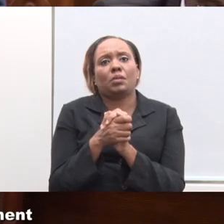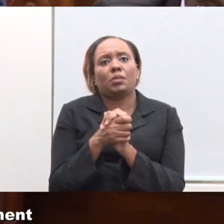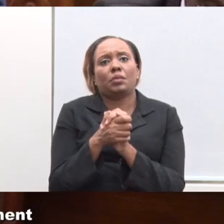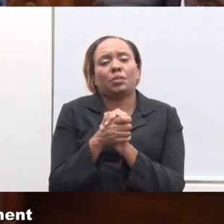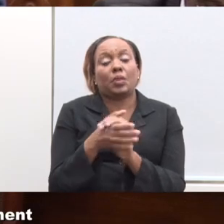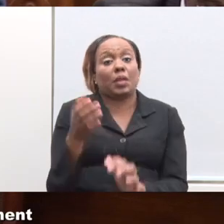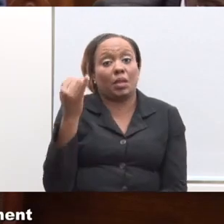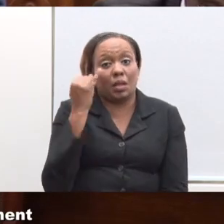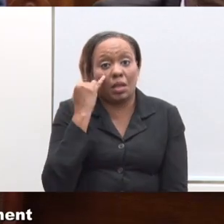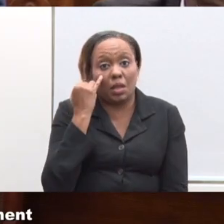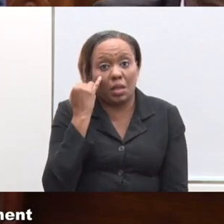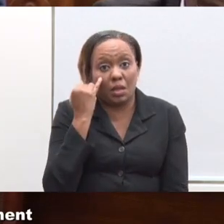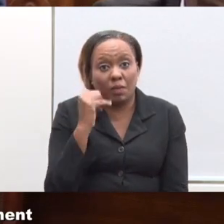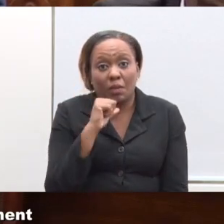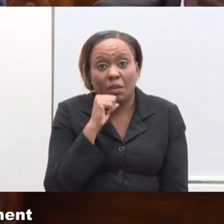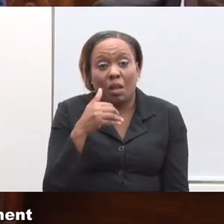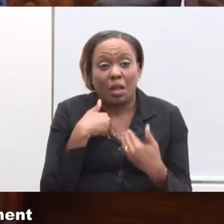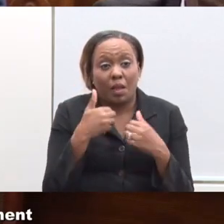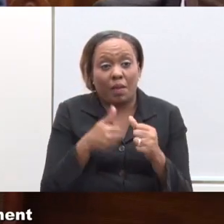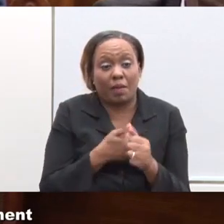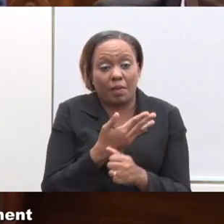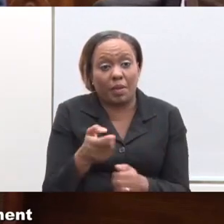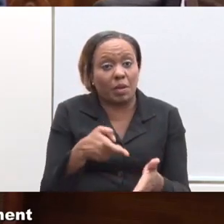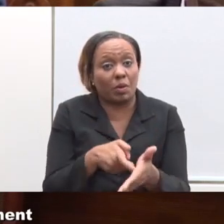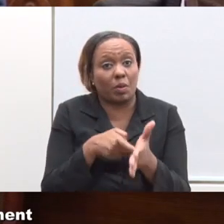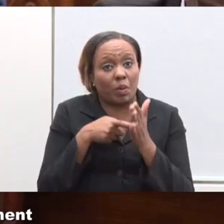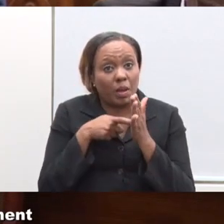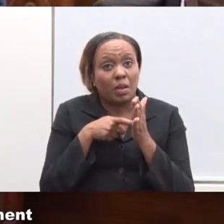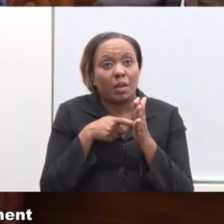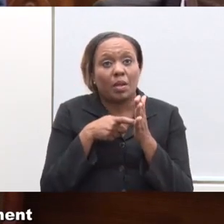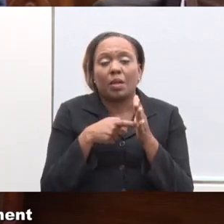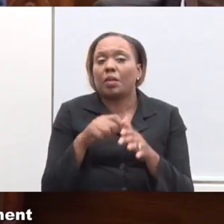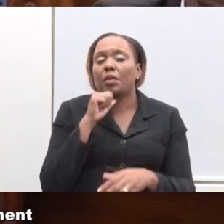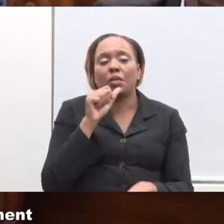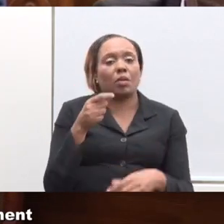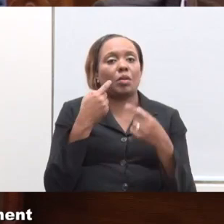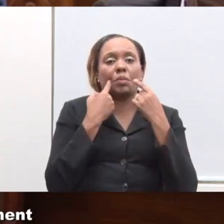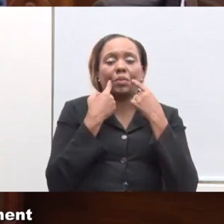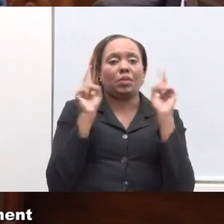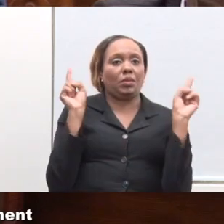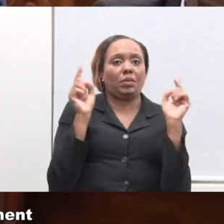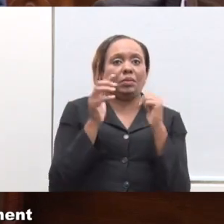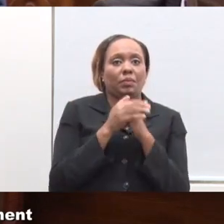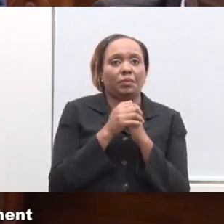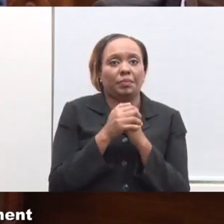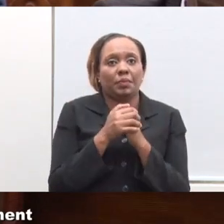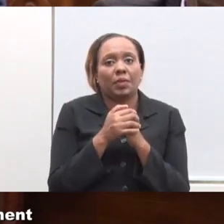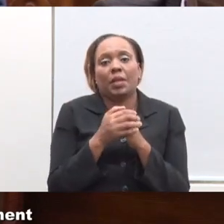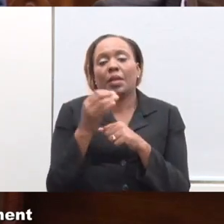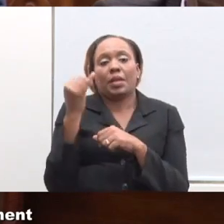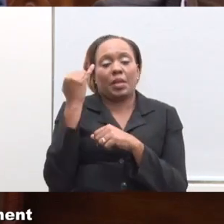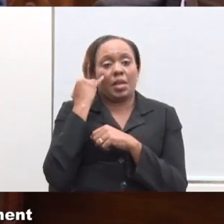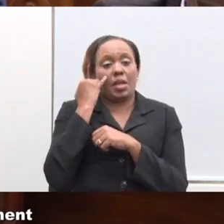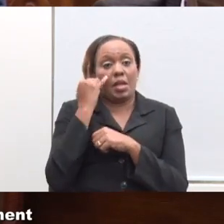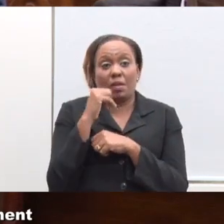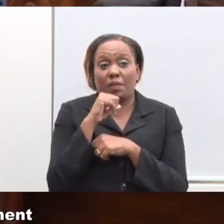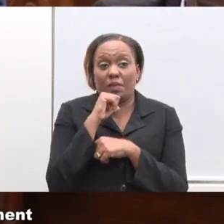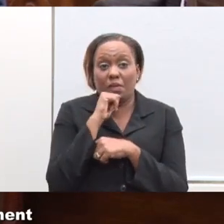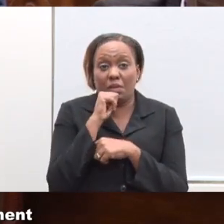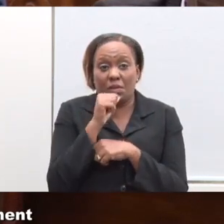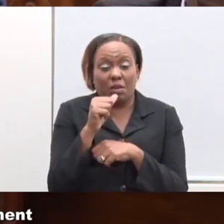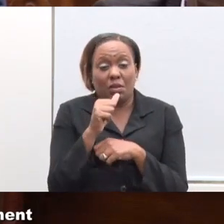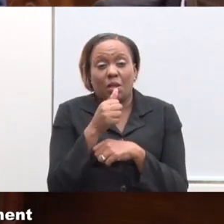keep your head above water, you will drown. And when you drown, you will die.